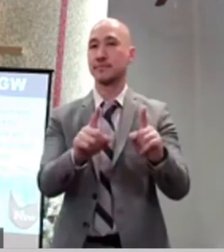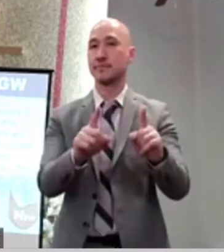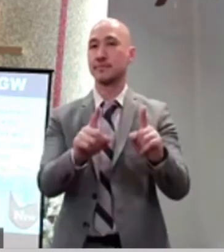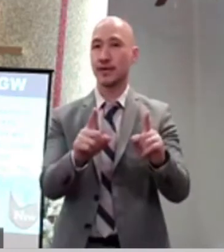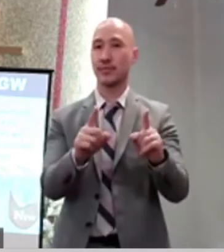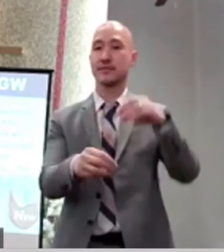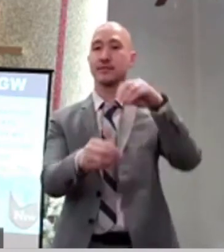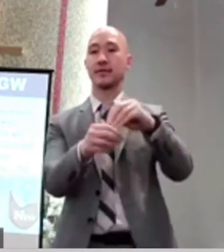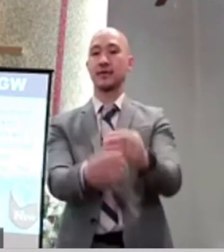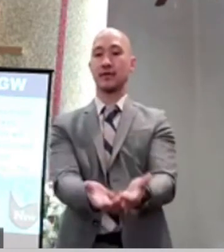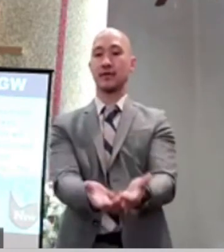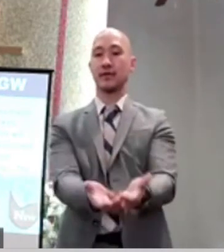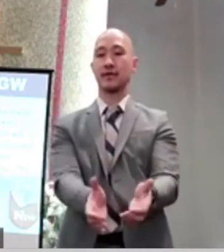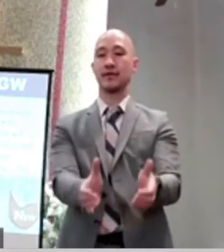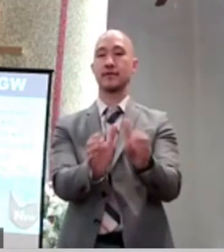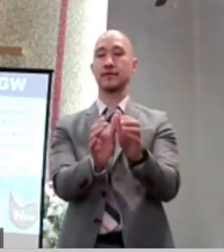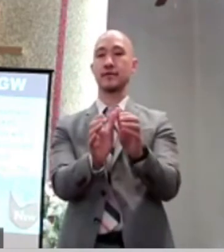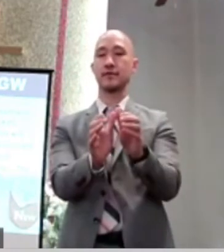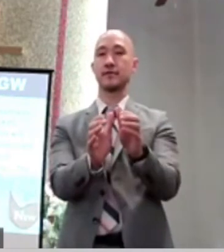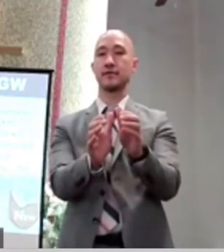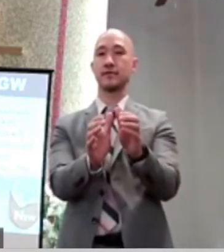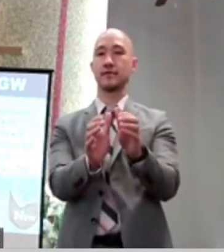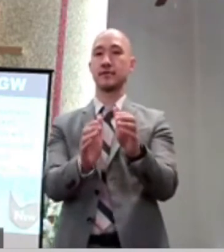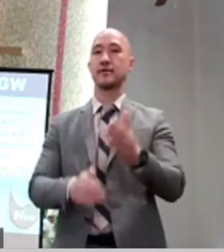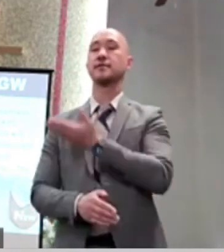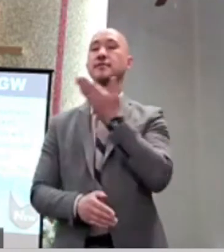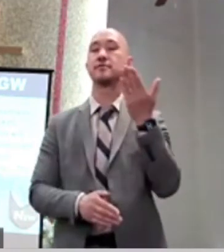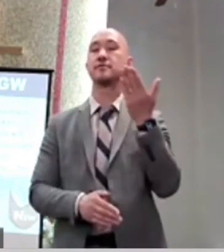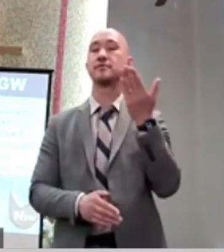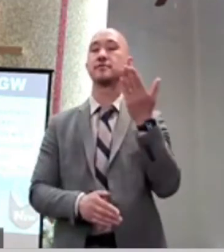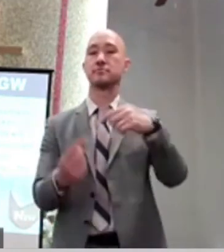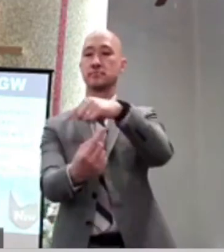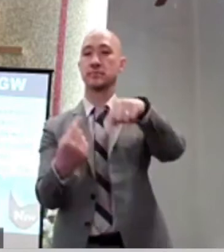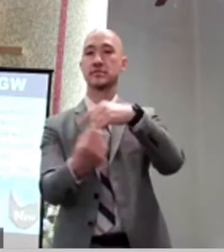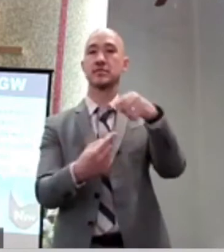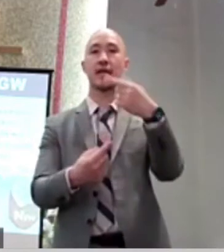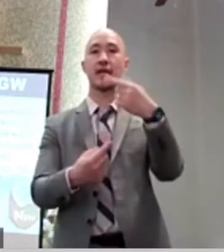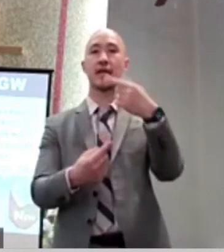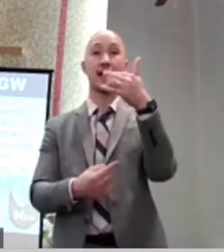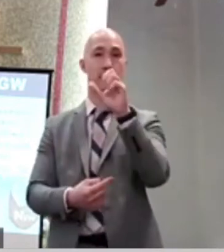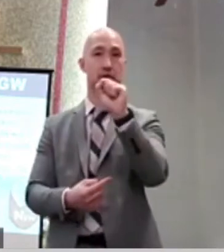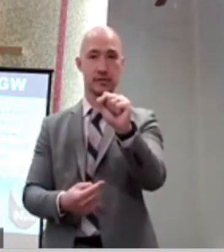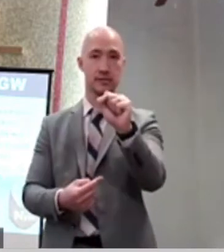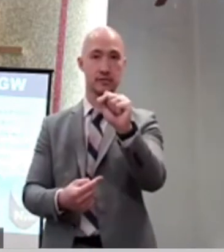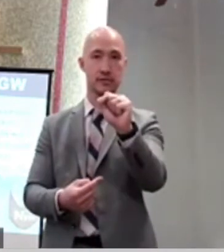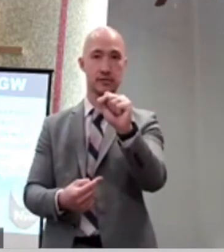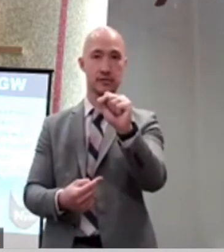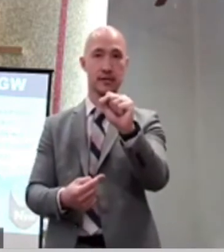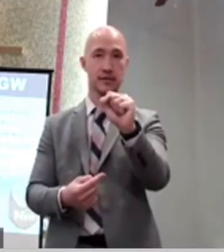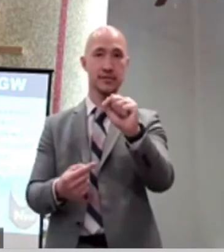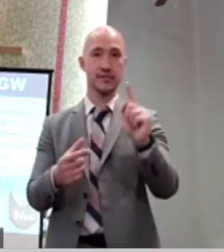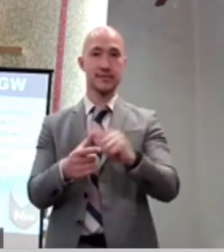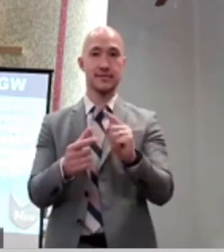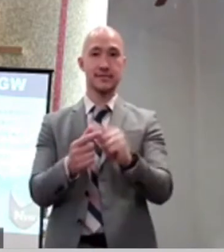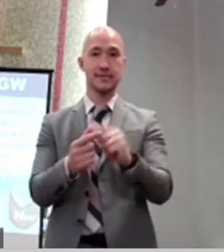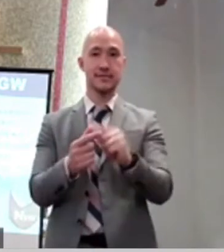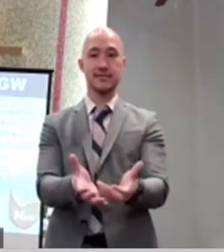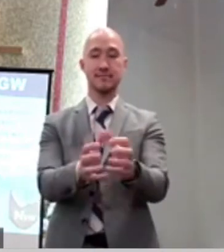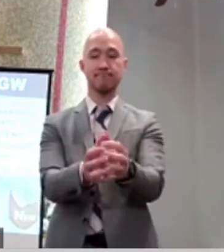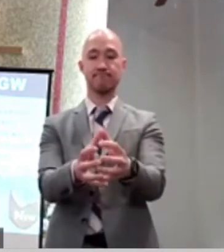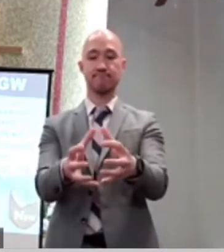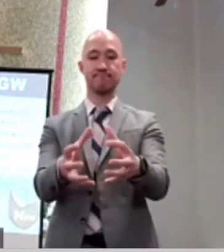then as they started to go down, then you know that the wine was starting to happen, started to occur, right? And maybe it was ready to